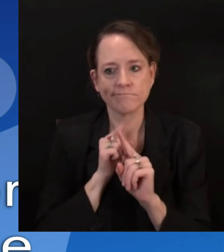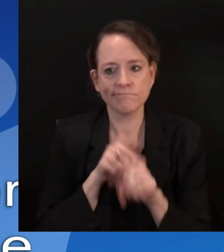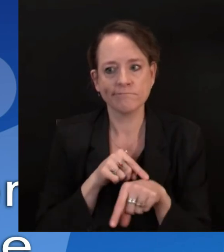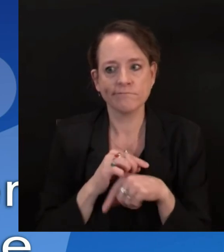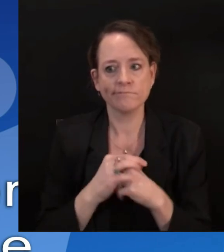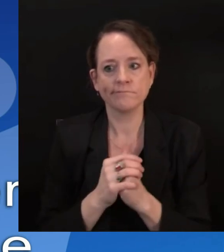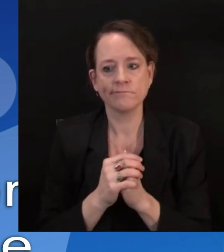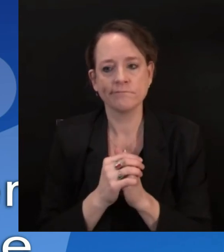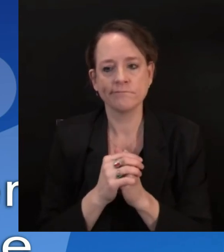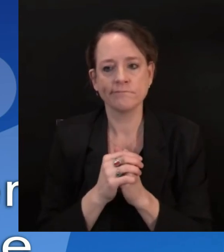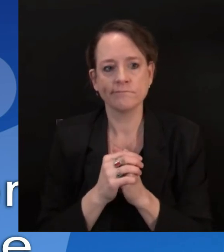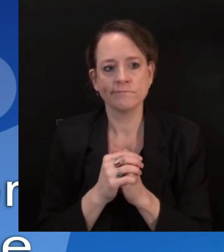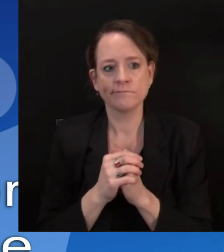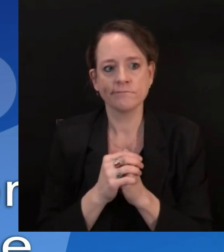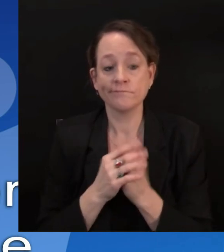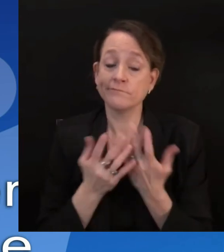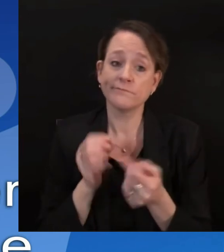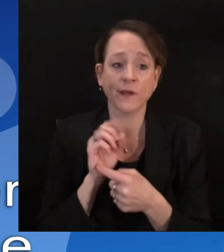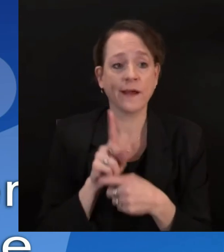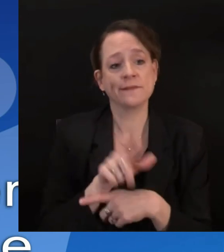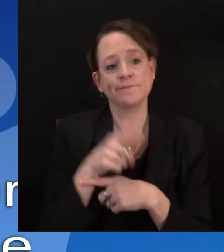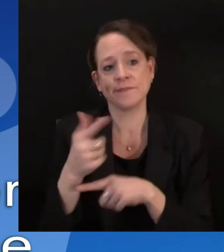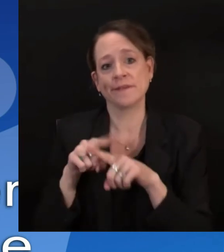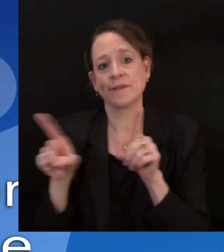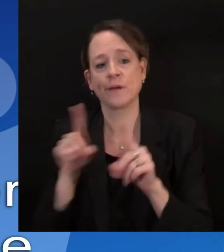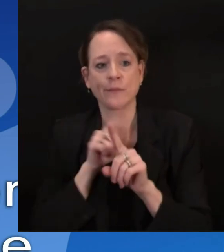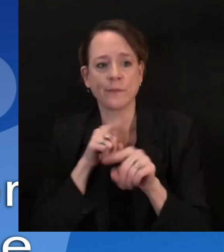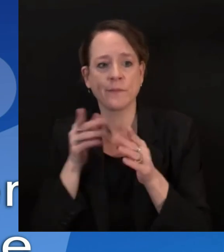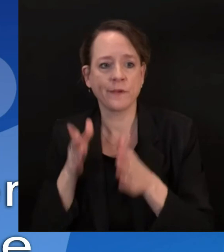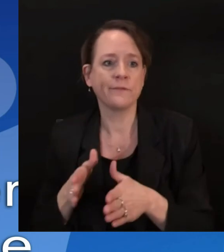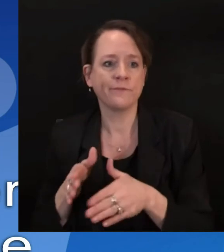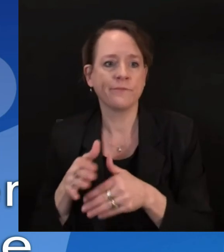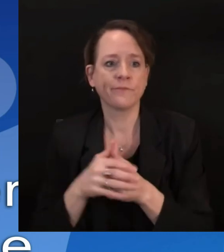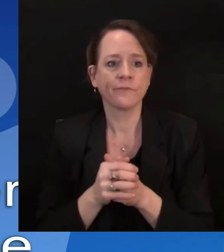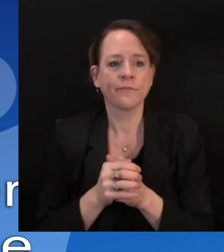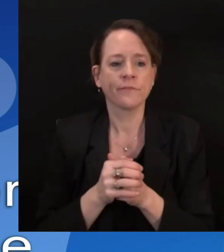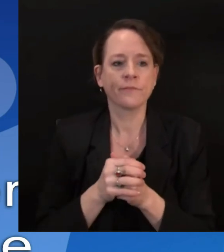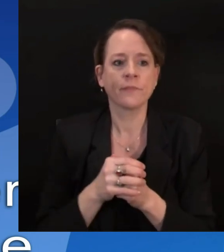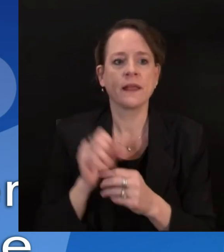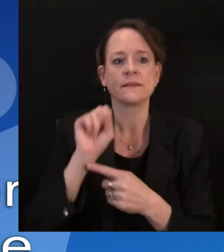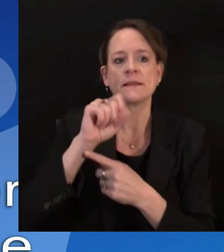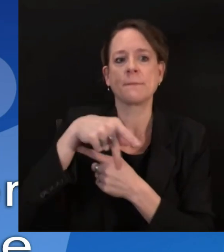Okay, moving on again to Jeff Dada from Spectrum News. Jeff.